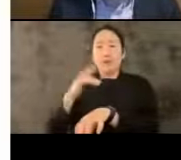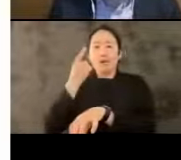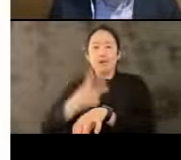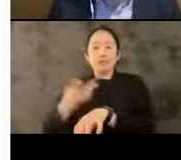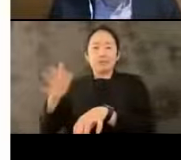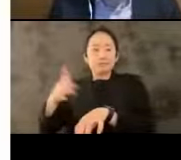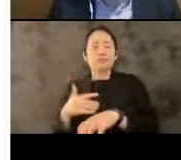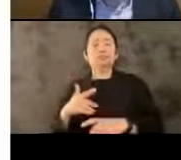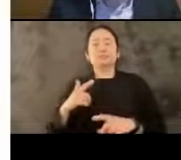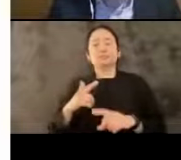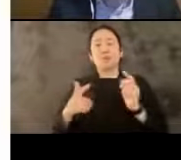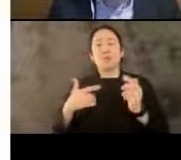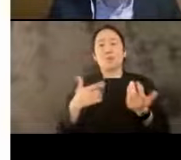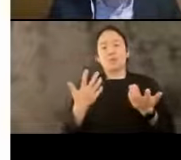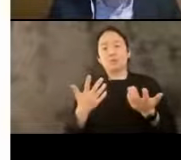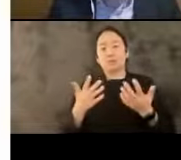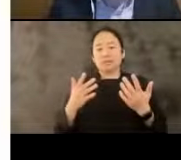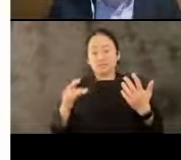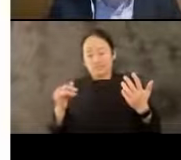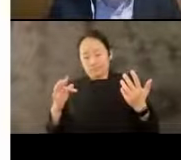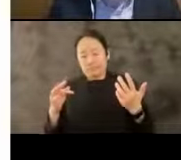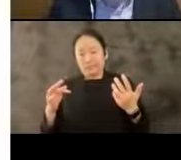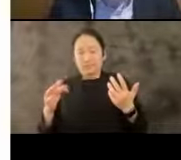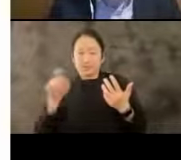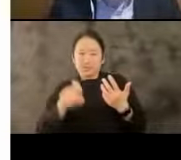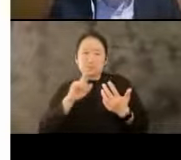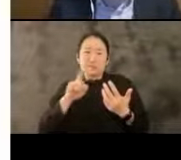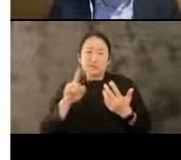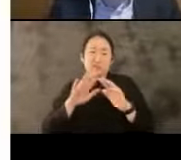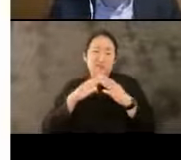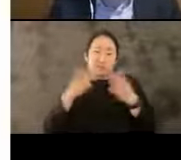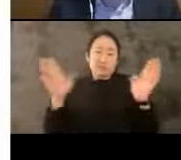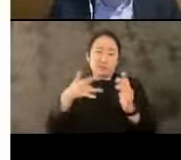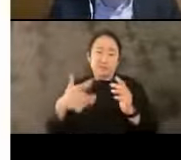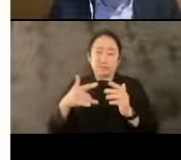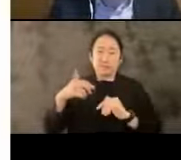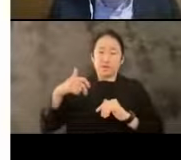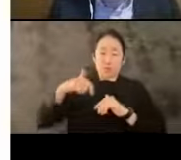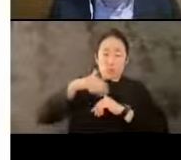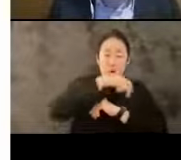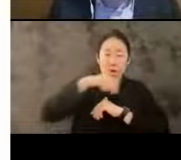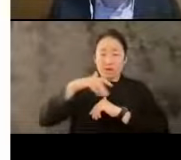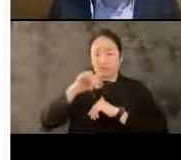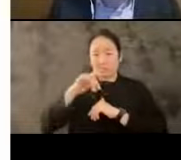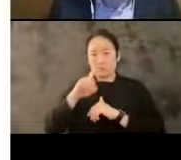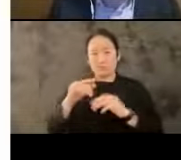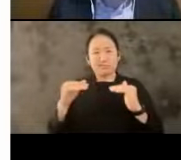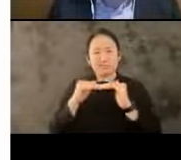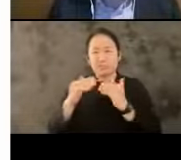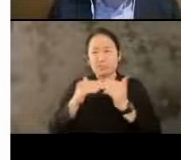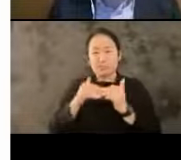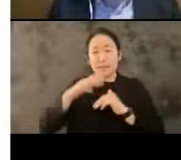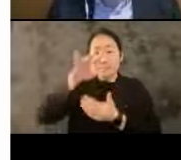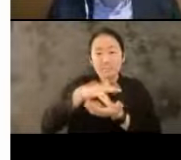might be likely to have to cross during the day, it should be about the same between the two options. Yeah, and I think with this